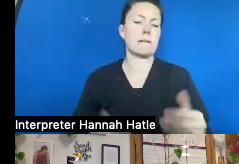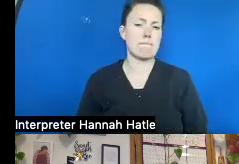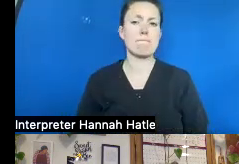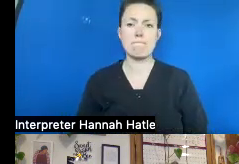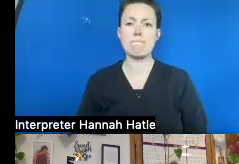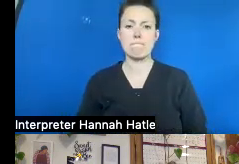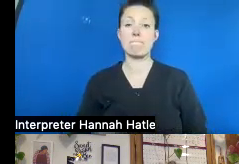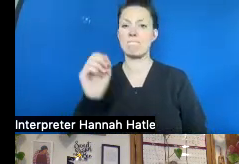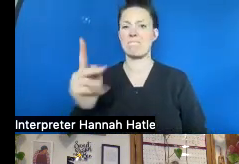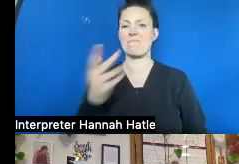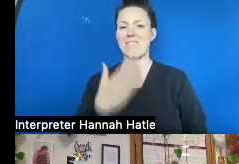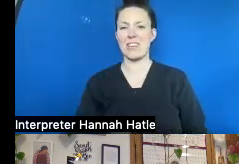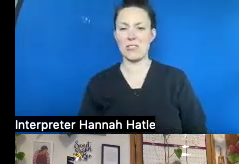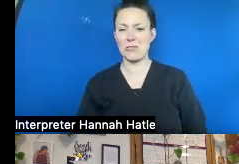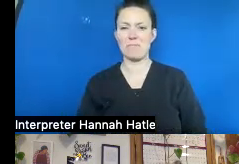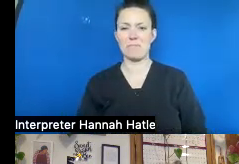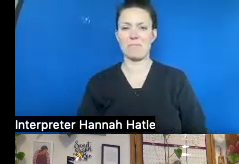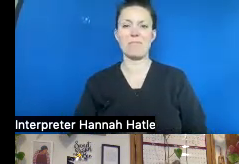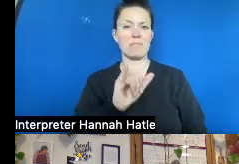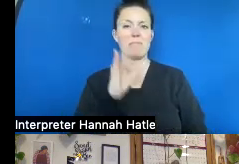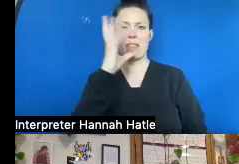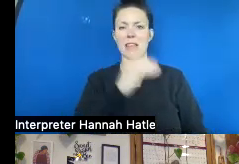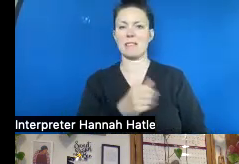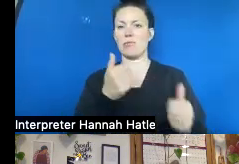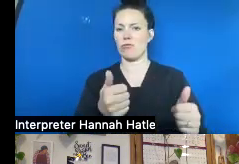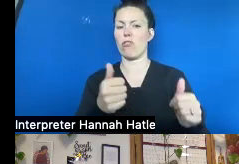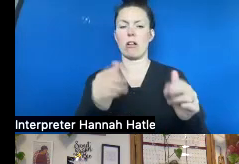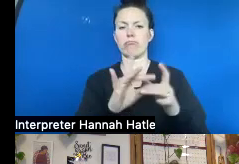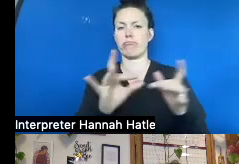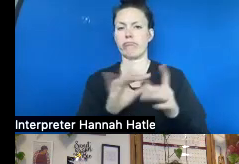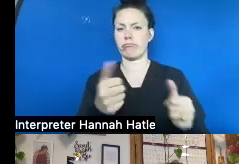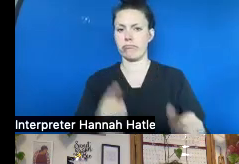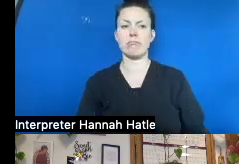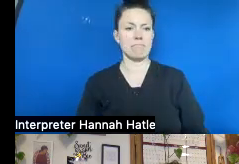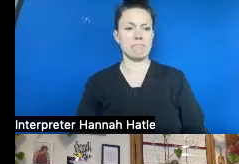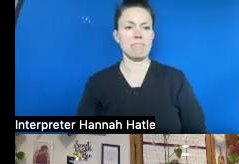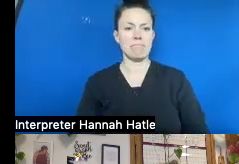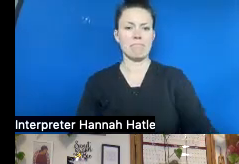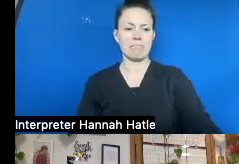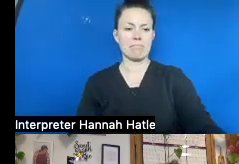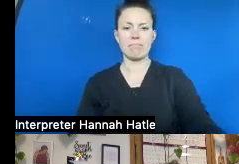Okay, thank you. Thank you. That's a beautiful way to say that. Okay.